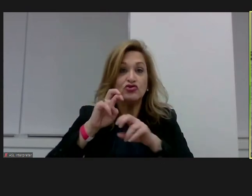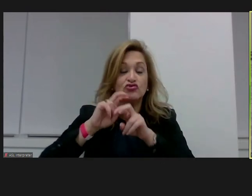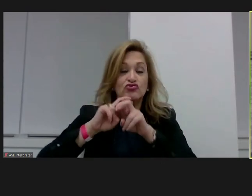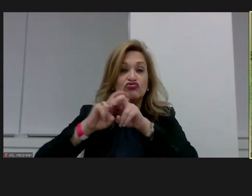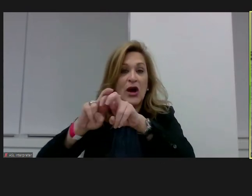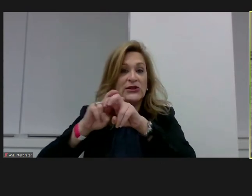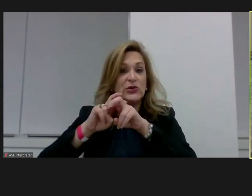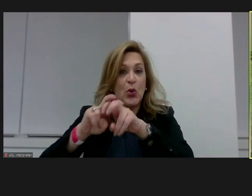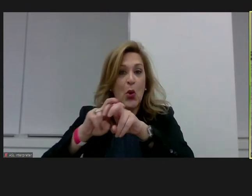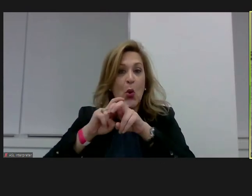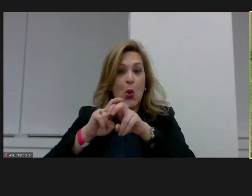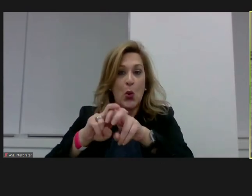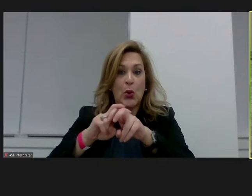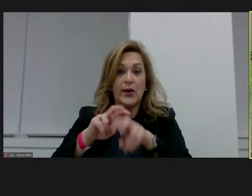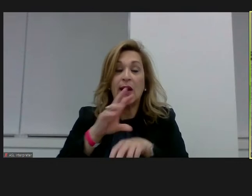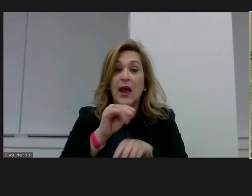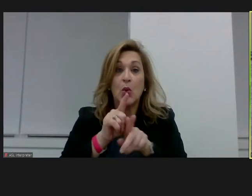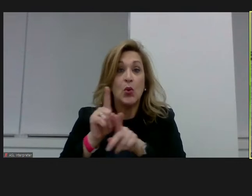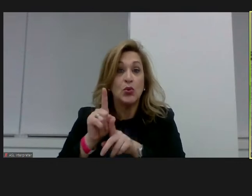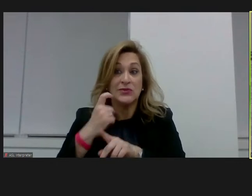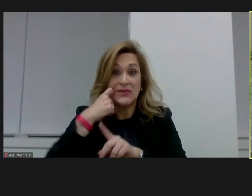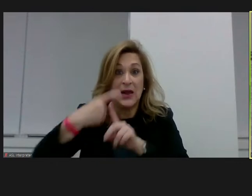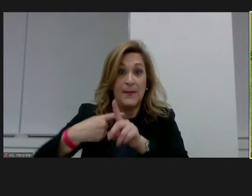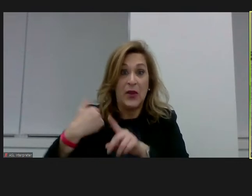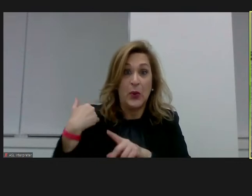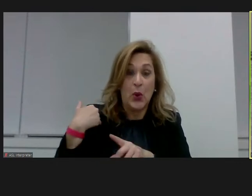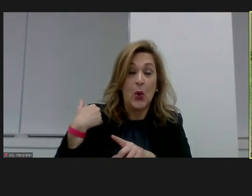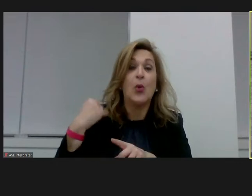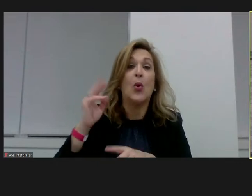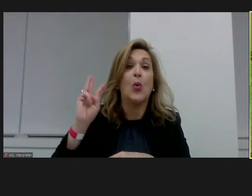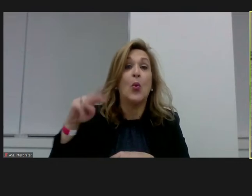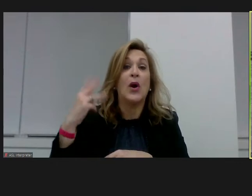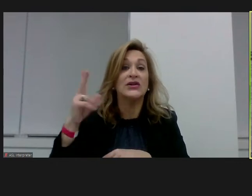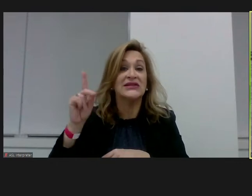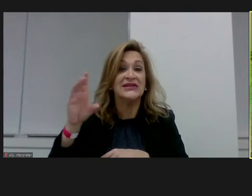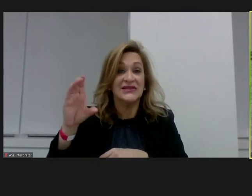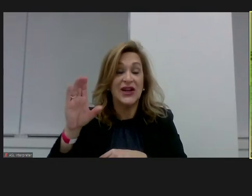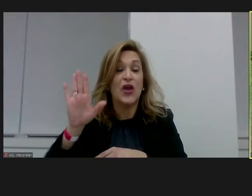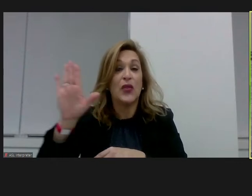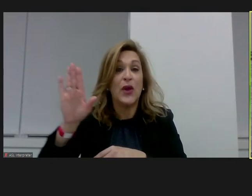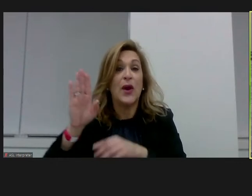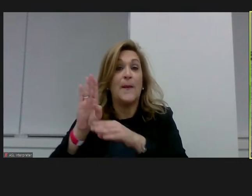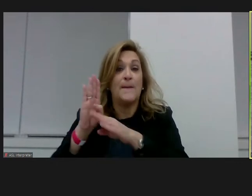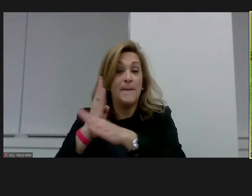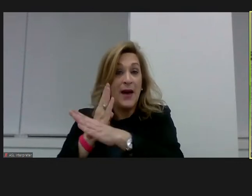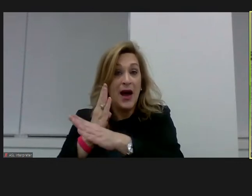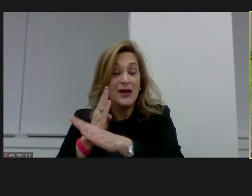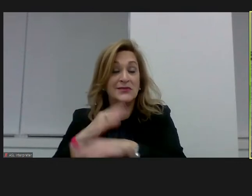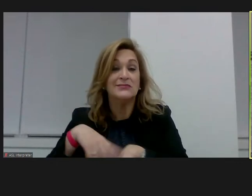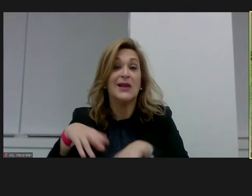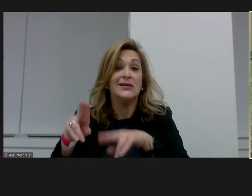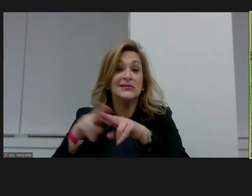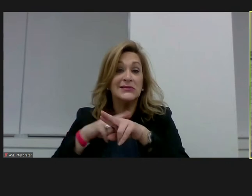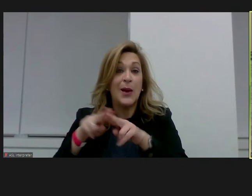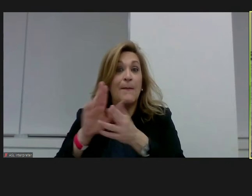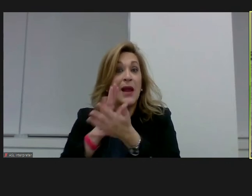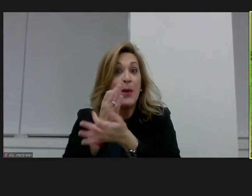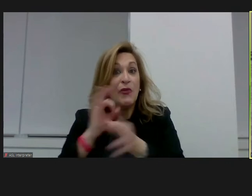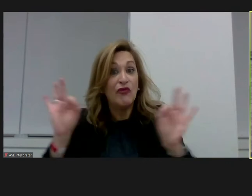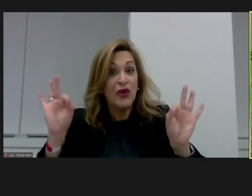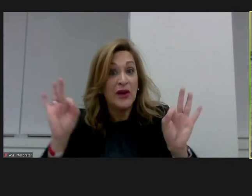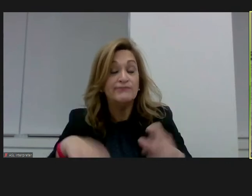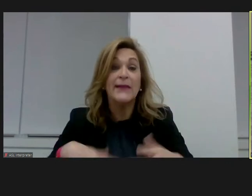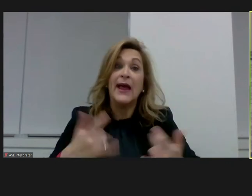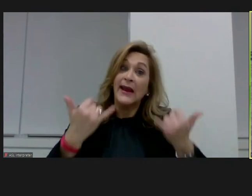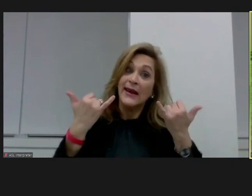last month, Washington, D.C. announced their buses and subways will be free. It's time to make New York